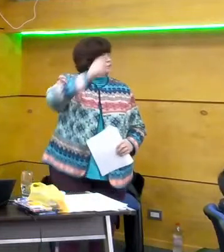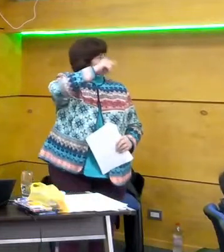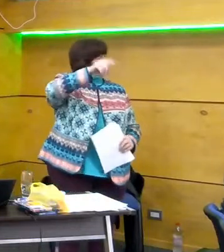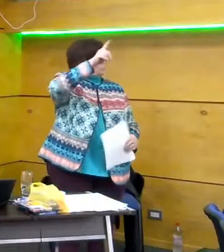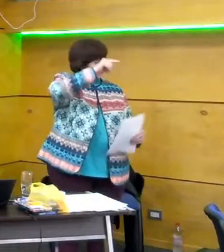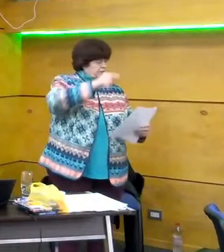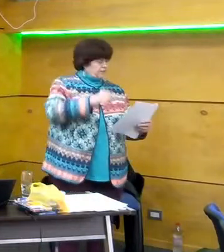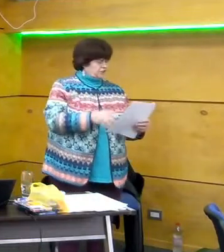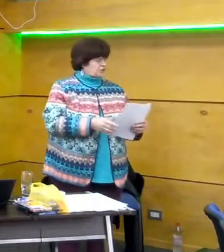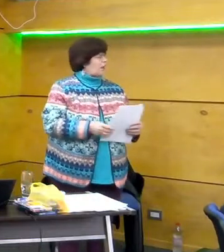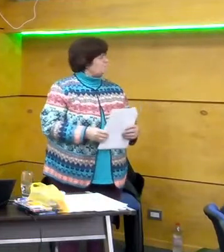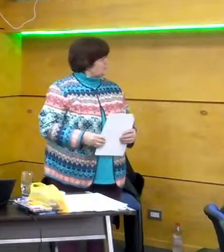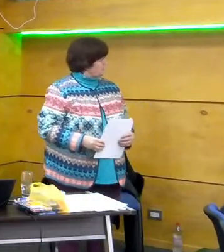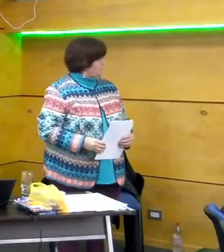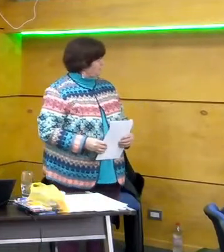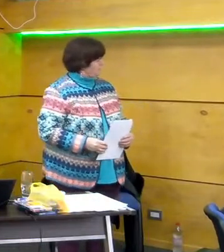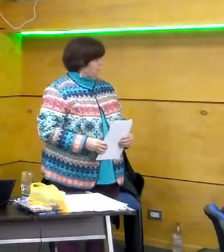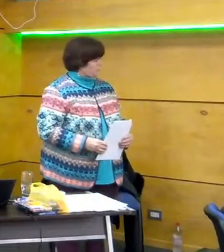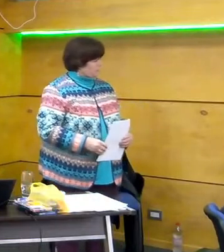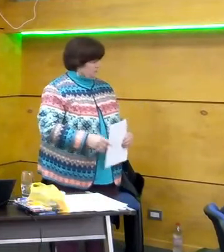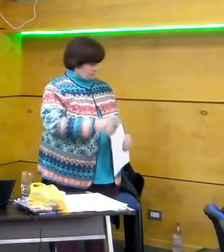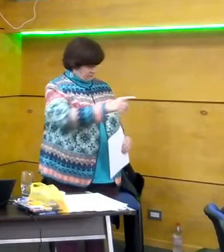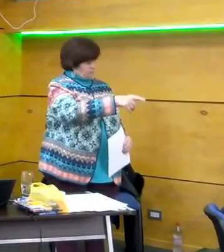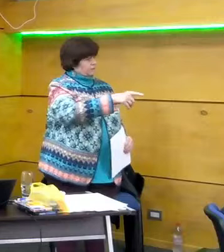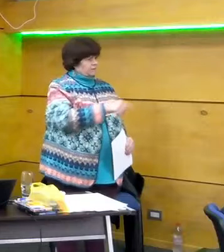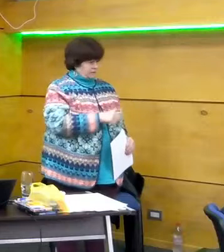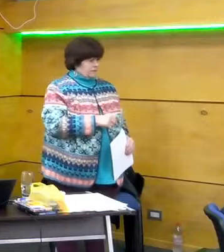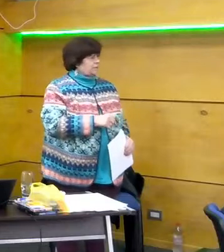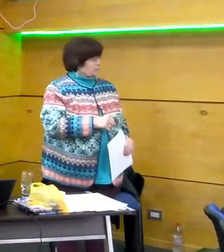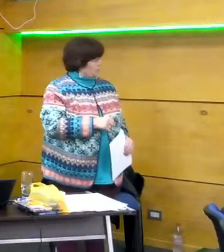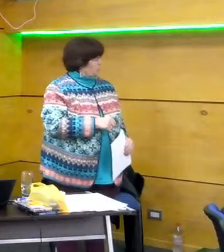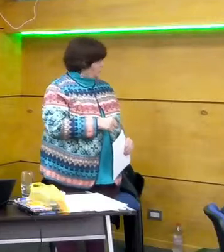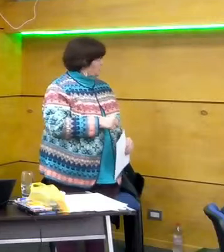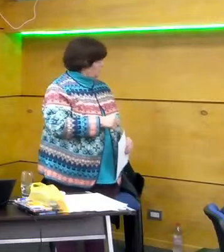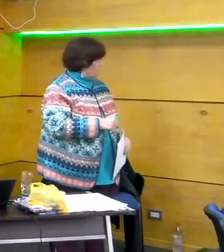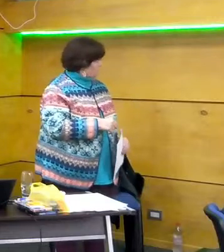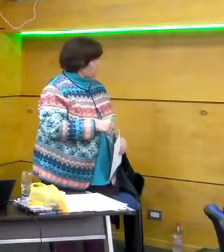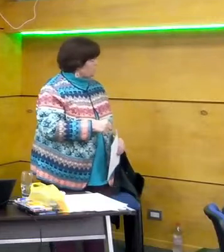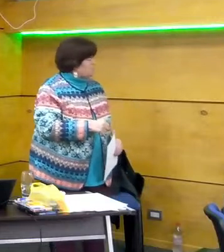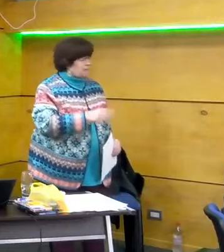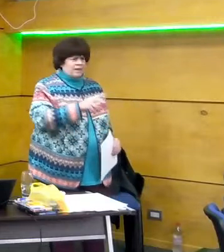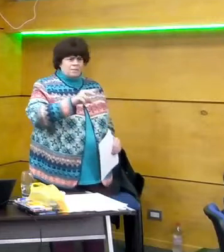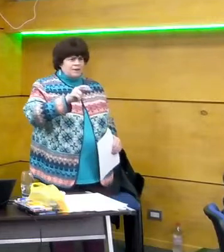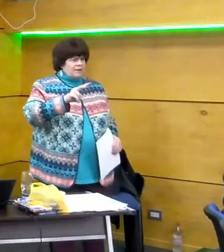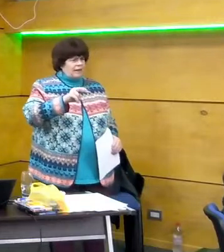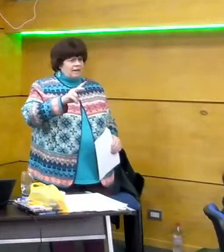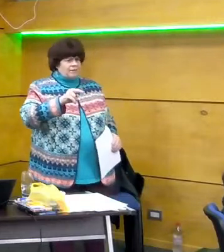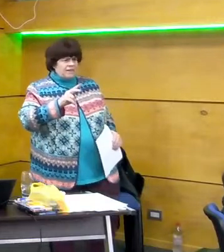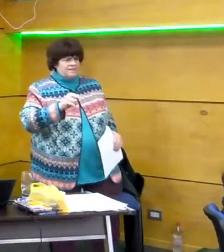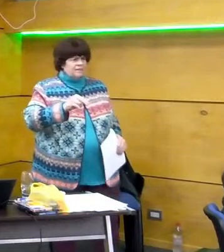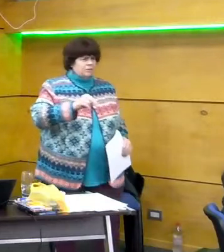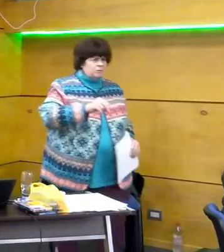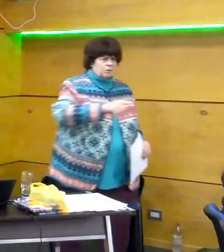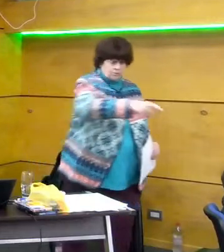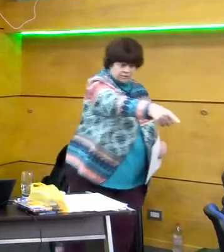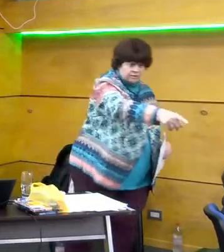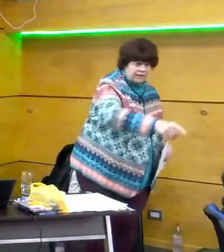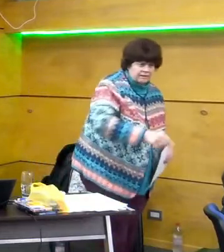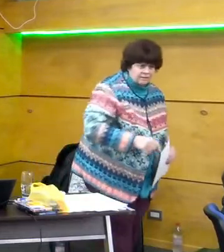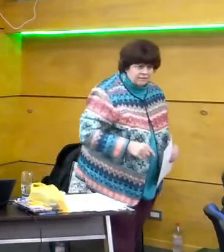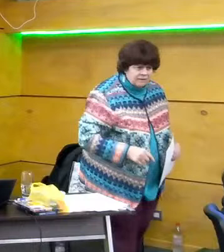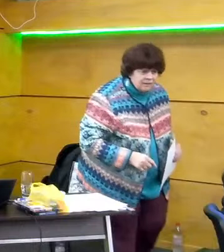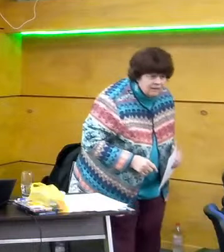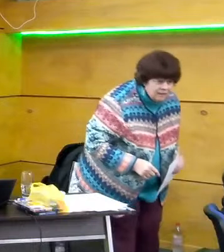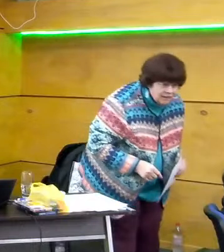anybody circle the word chopsticks? What does chopsticks mean? Anybody have an idea? Who knows?